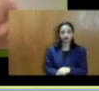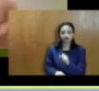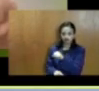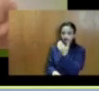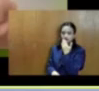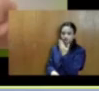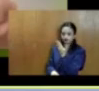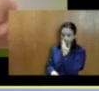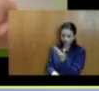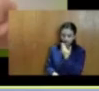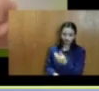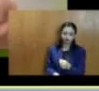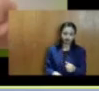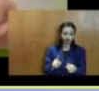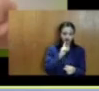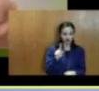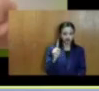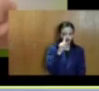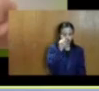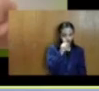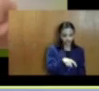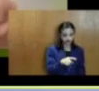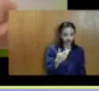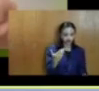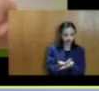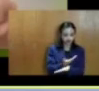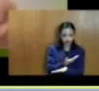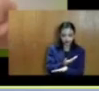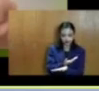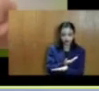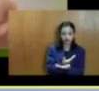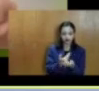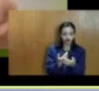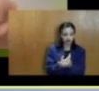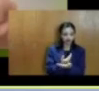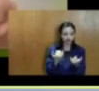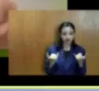And just to say, it's a pleasure to be with you virtually today.